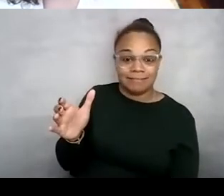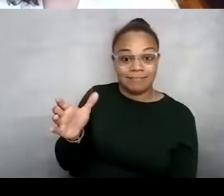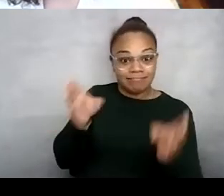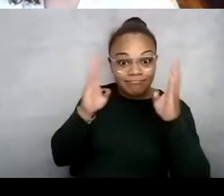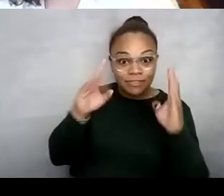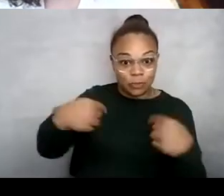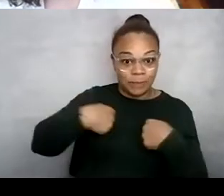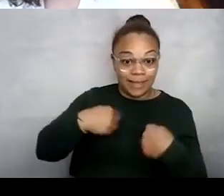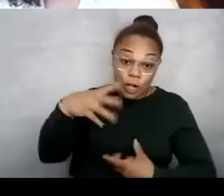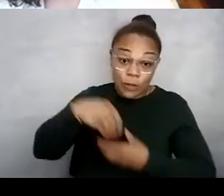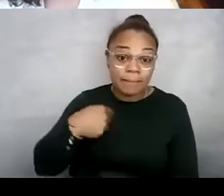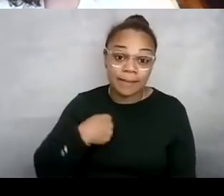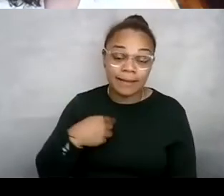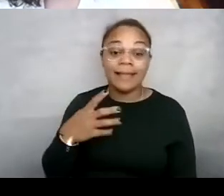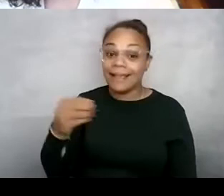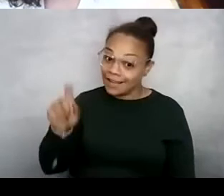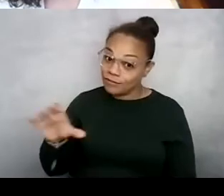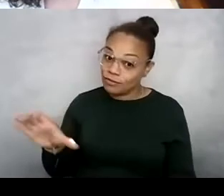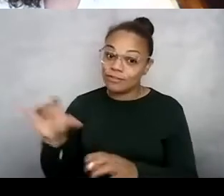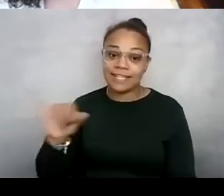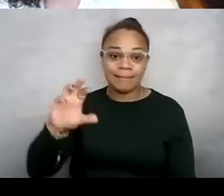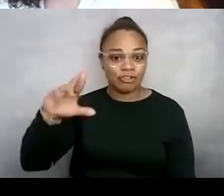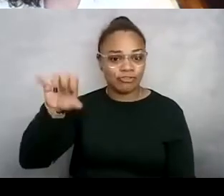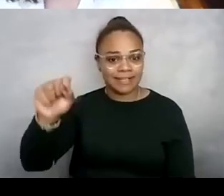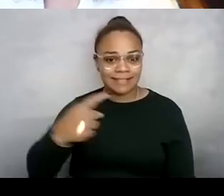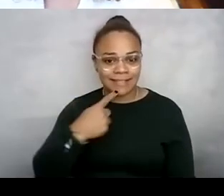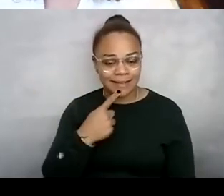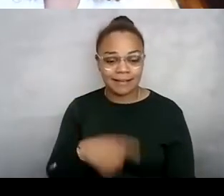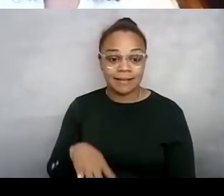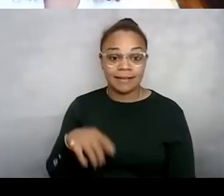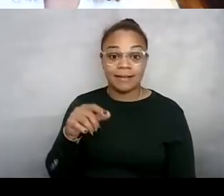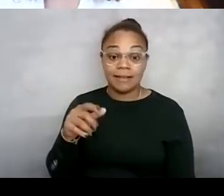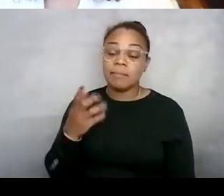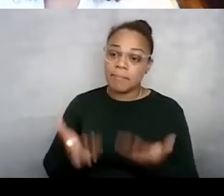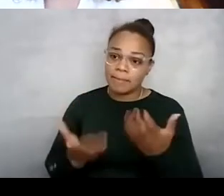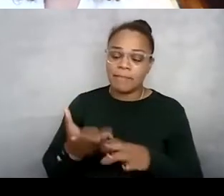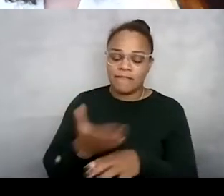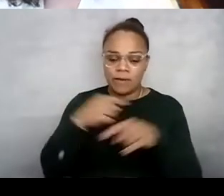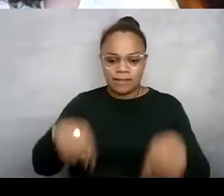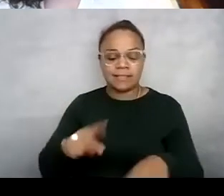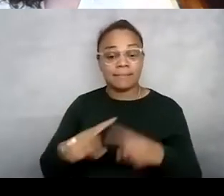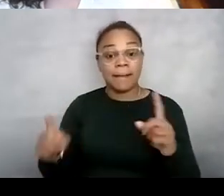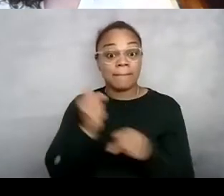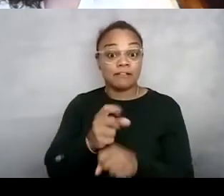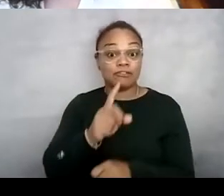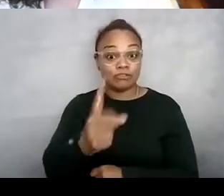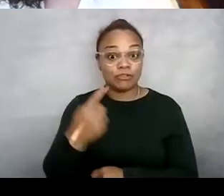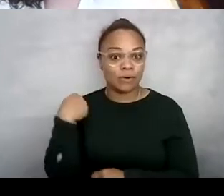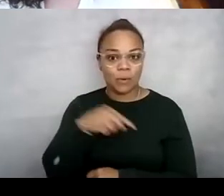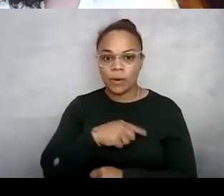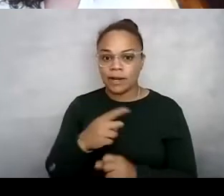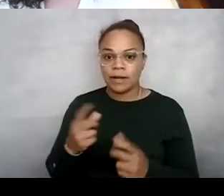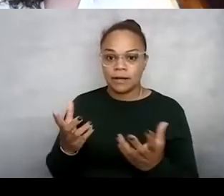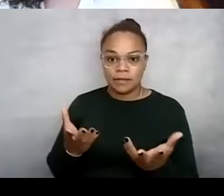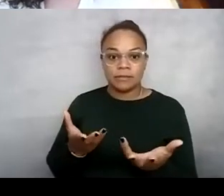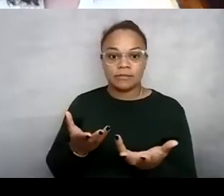then we have to do the thing that Chris was talking about. It possibly was before this, but making sure that we're reaching across spheres